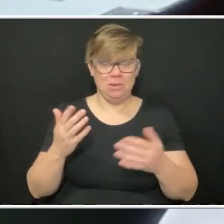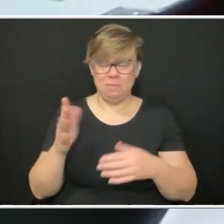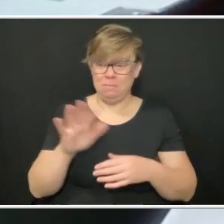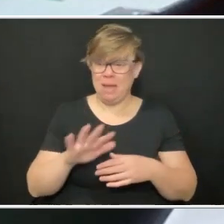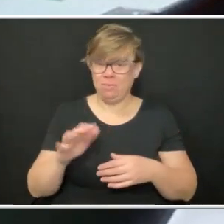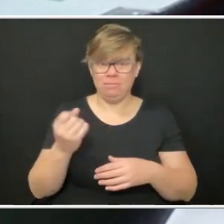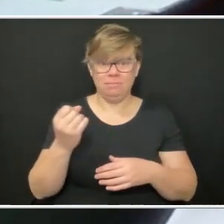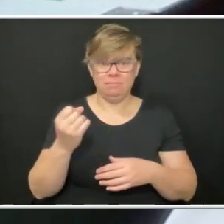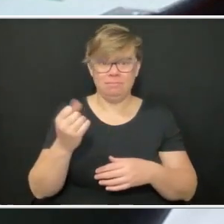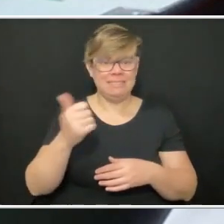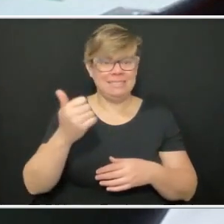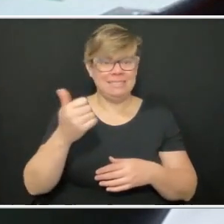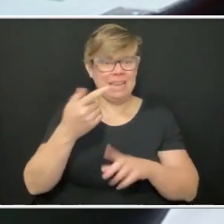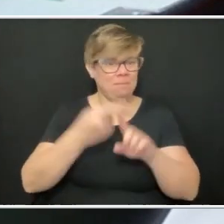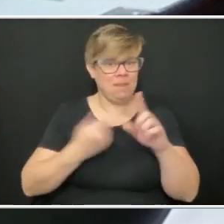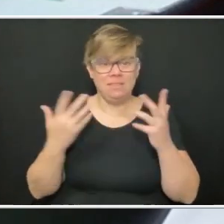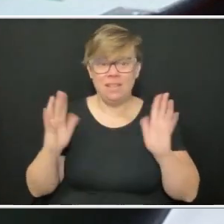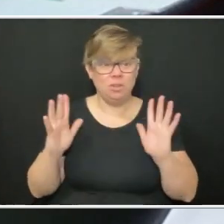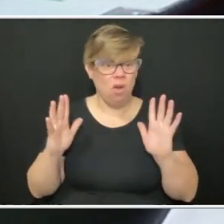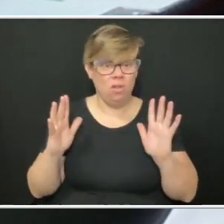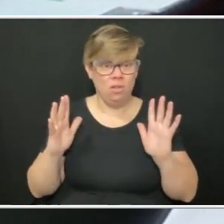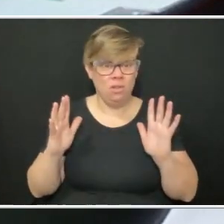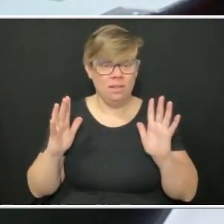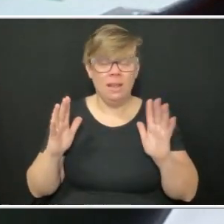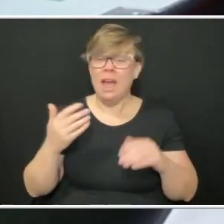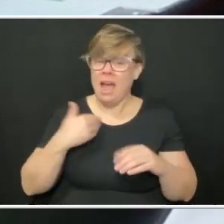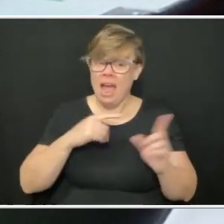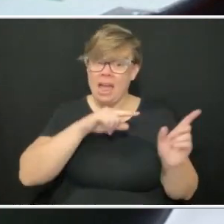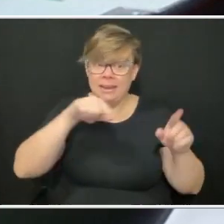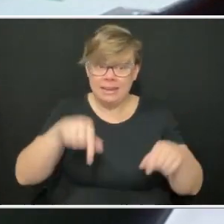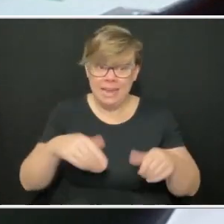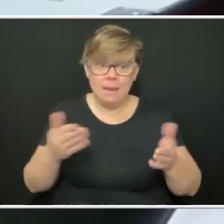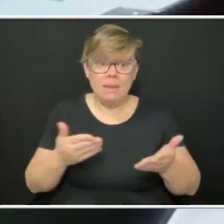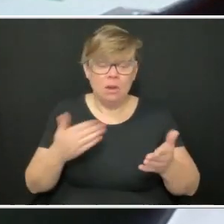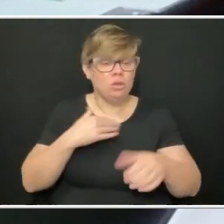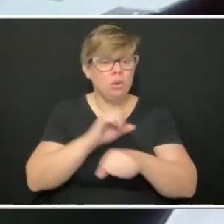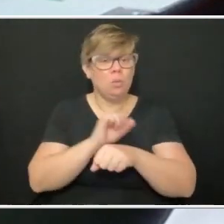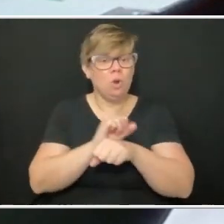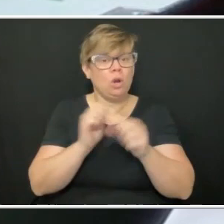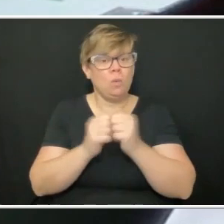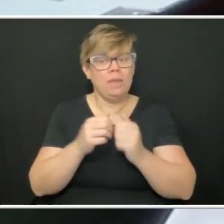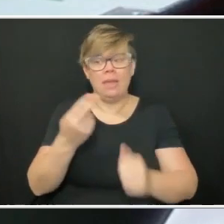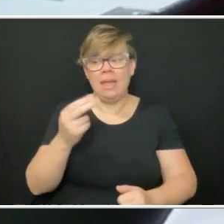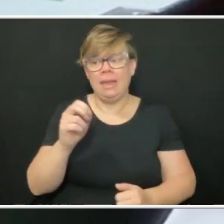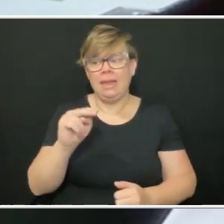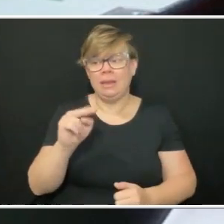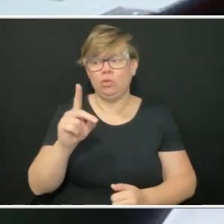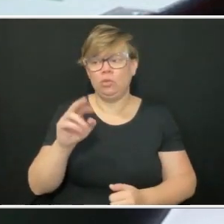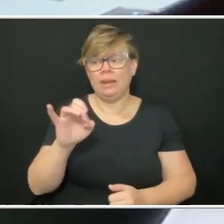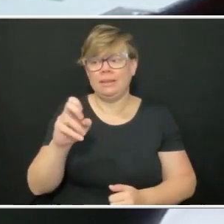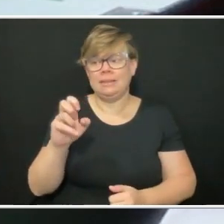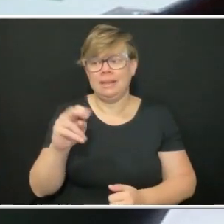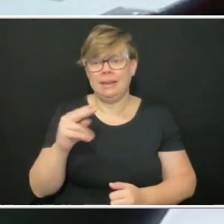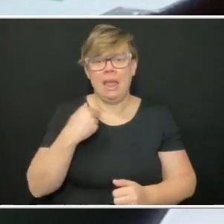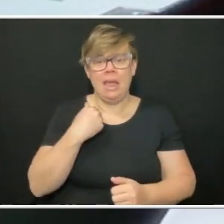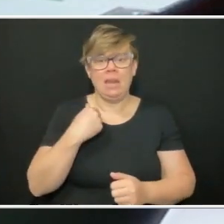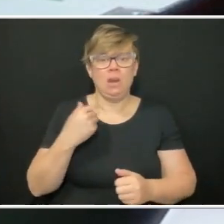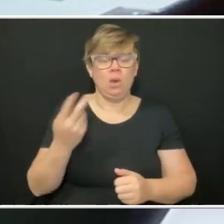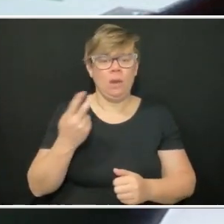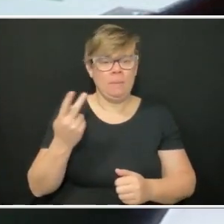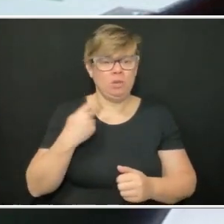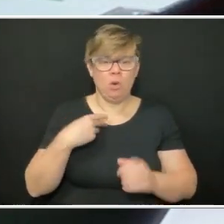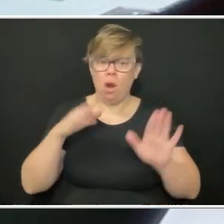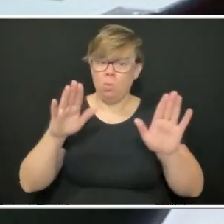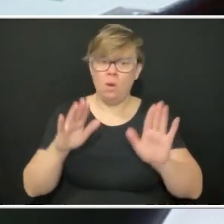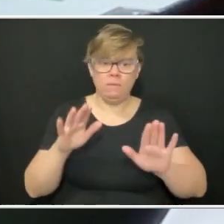10 months now. Came here to work with Hendrickson, and we're both great partners. And